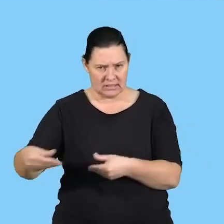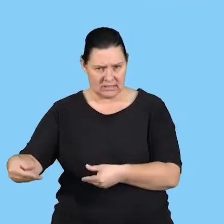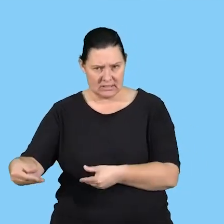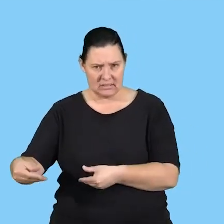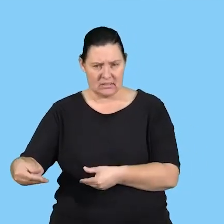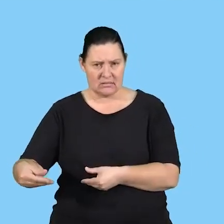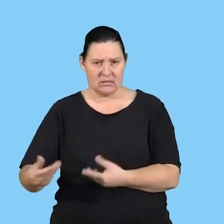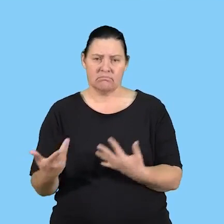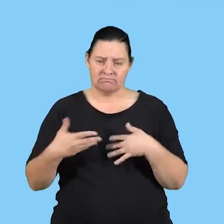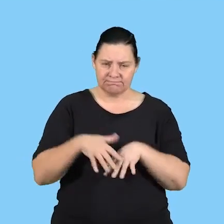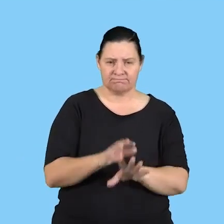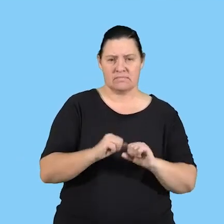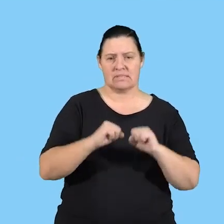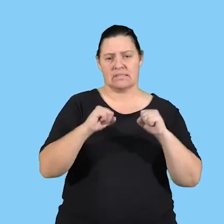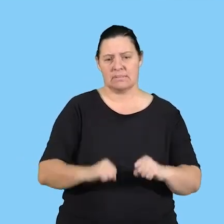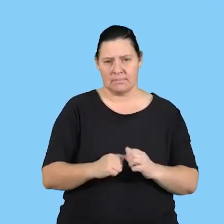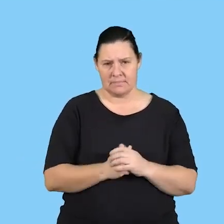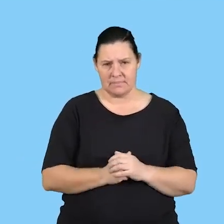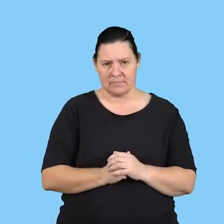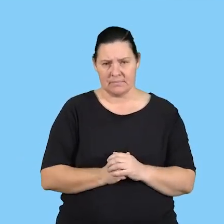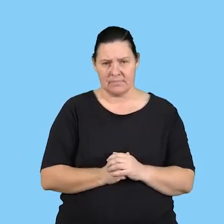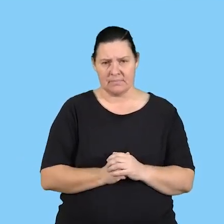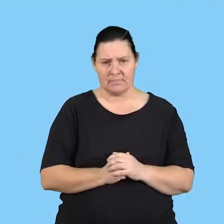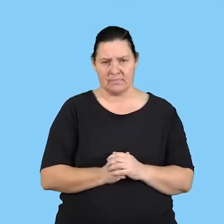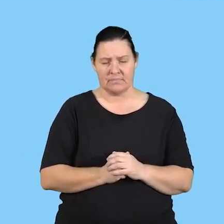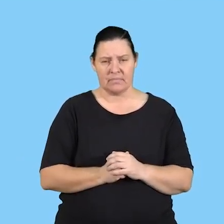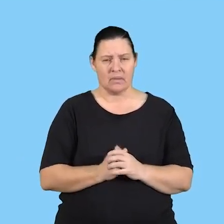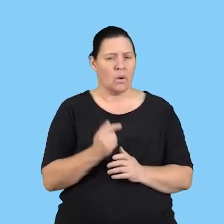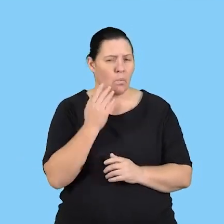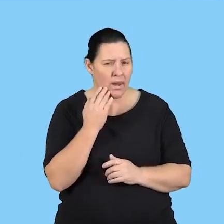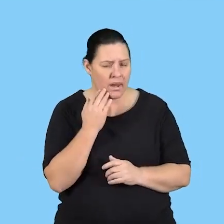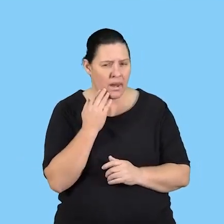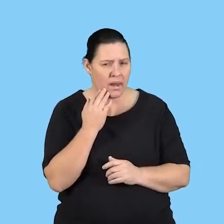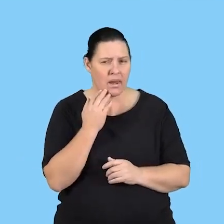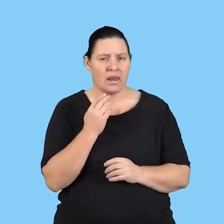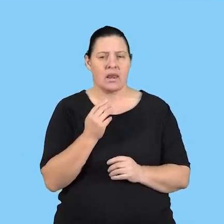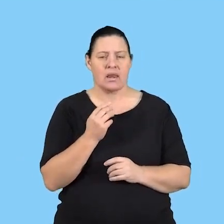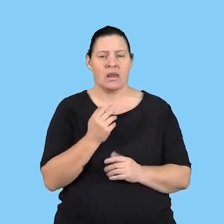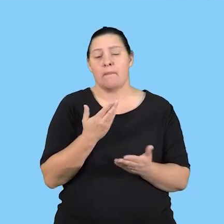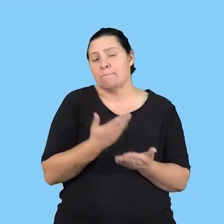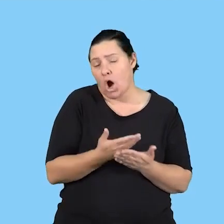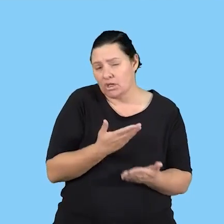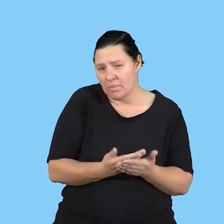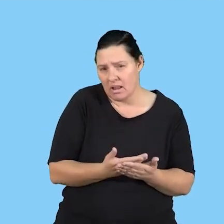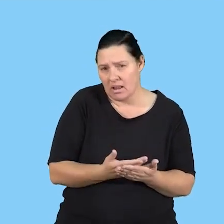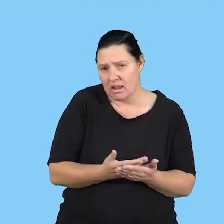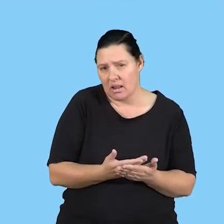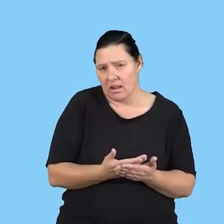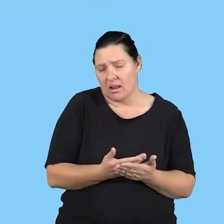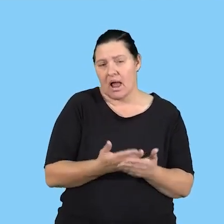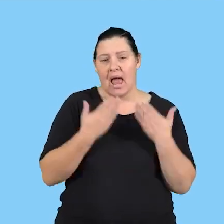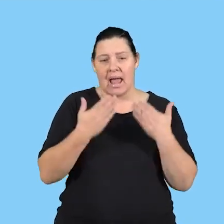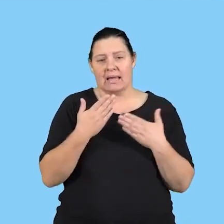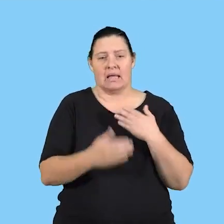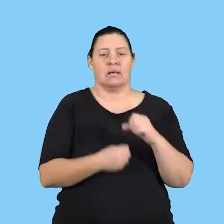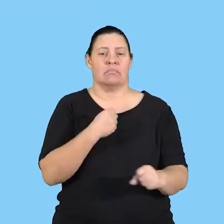will be put in the system by the beginning, possibly, of